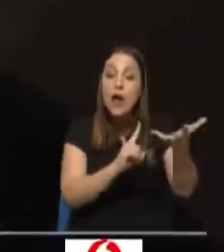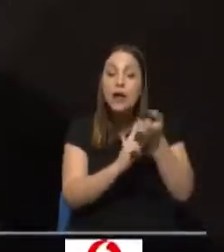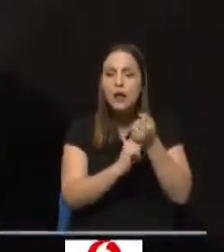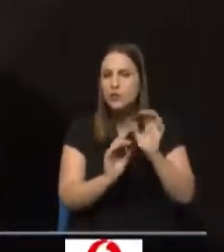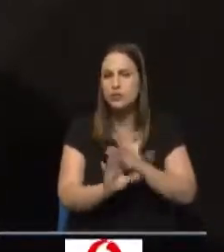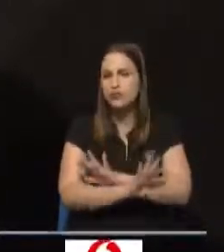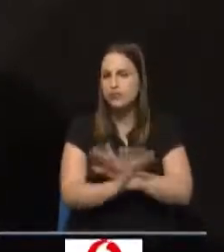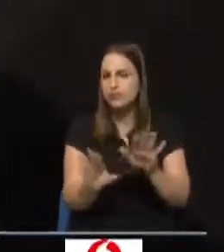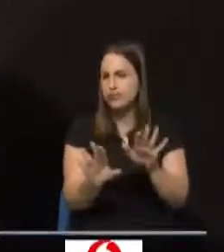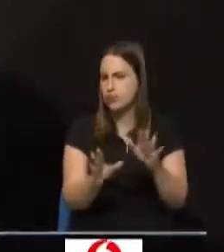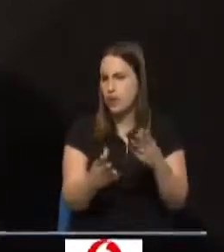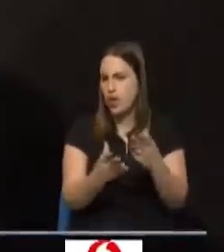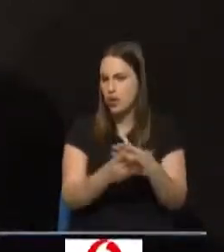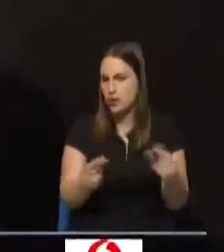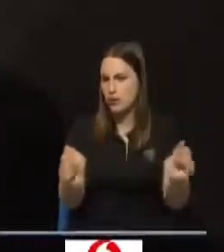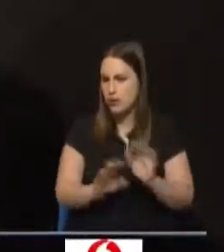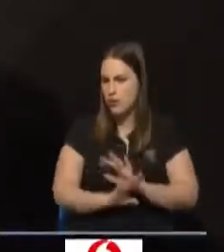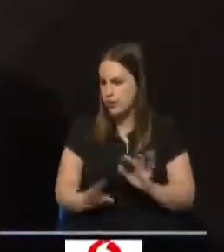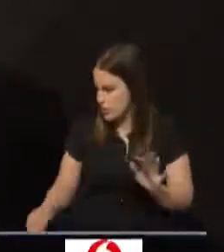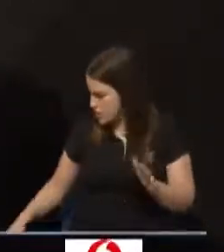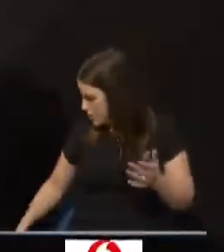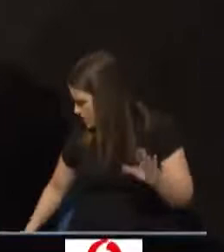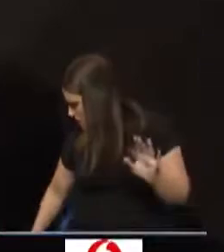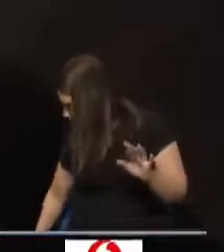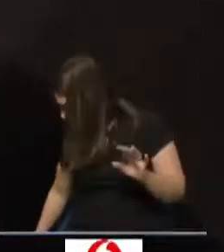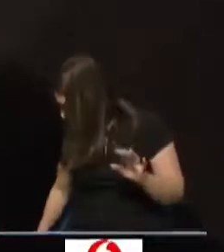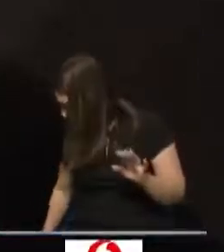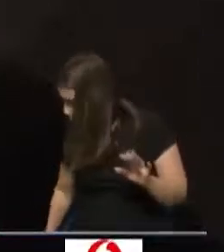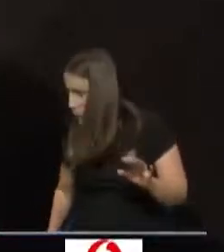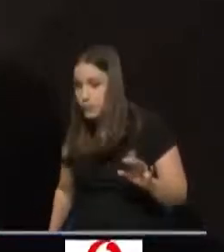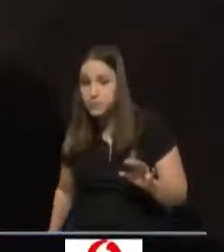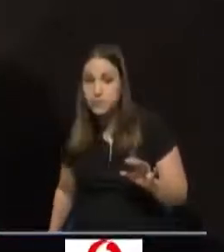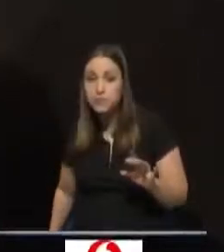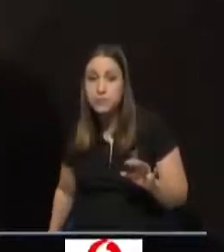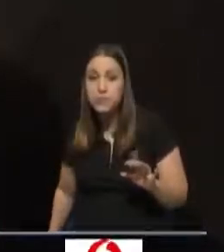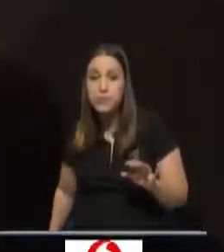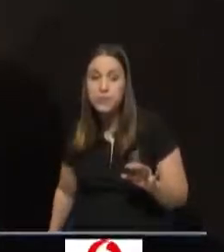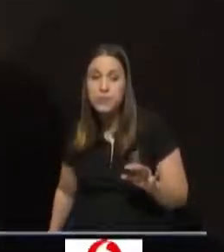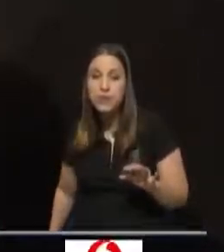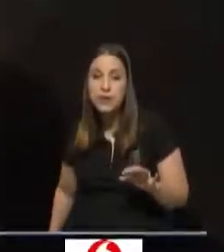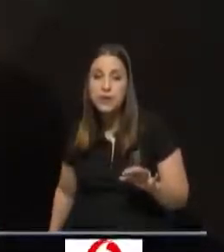objective. But in terms of clients, everything has been resolved. But